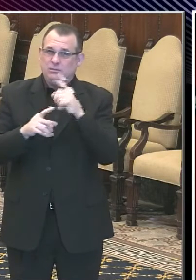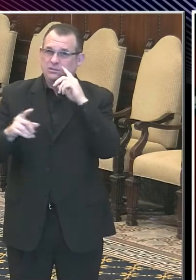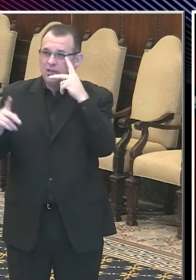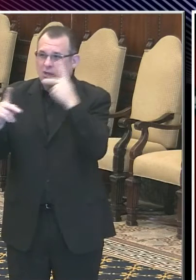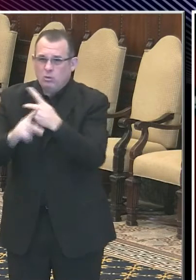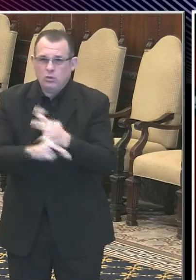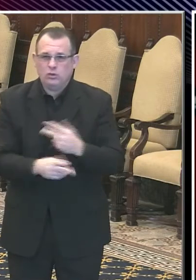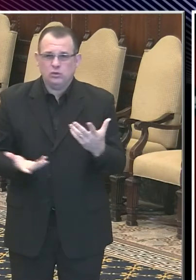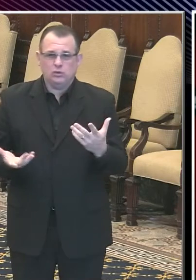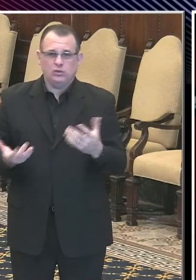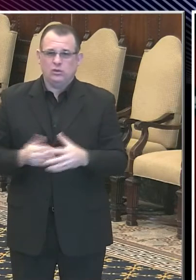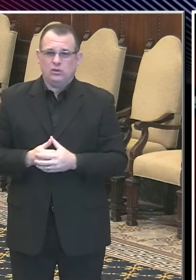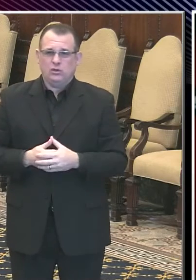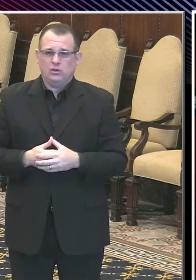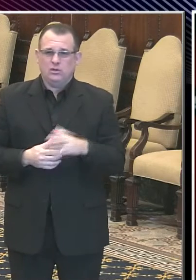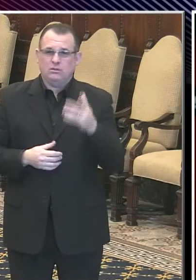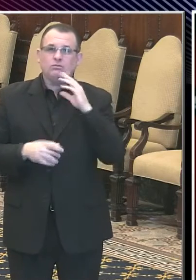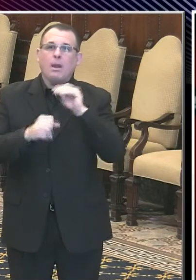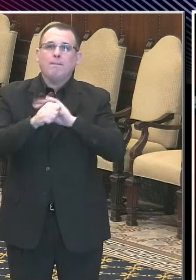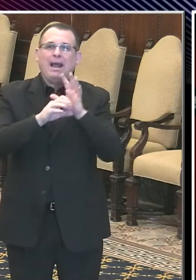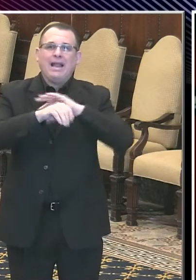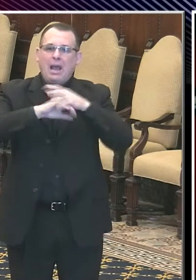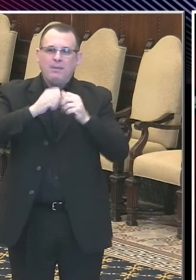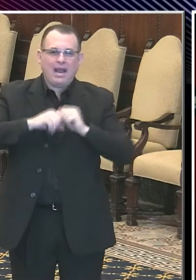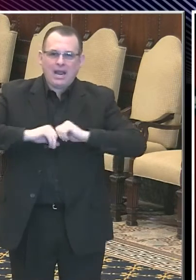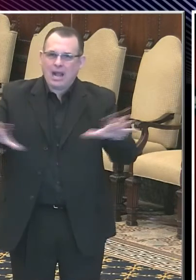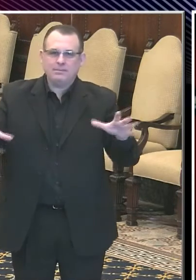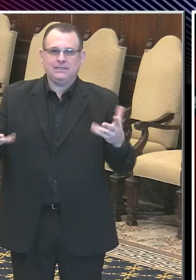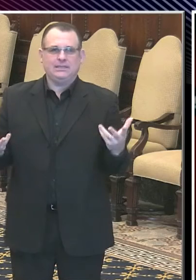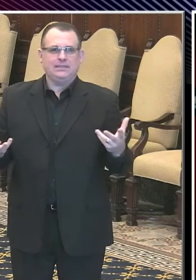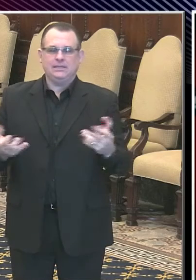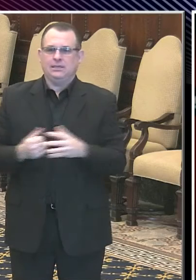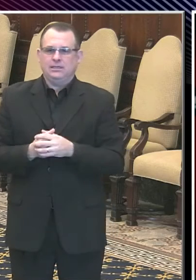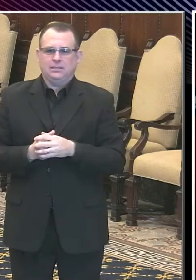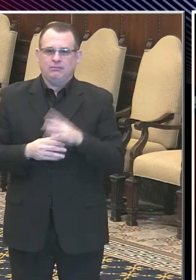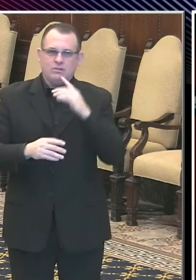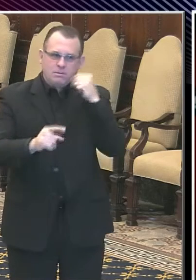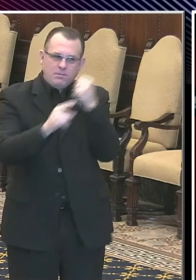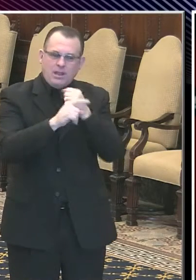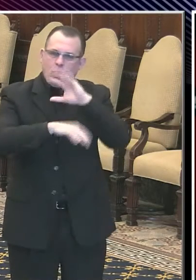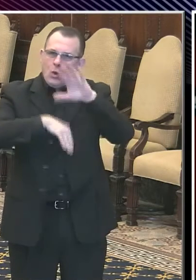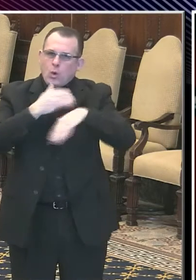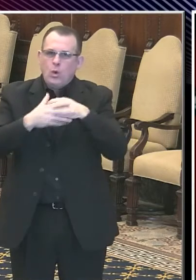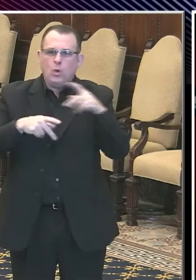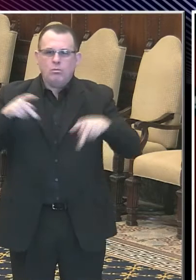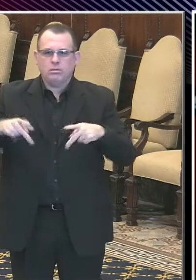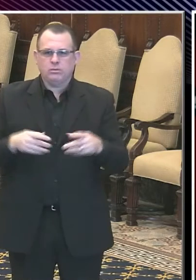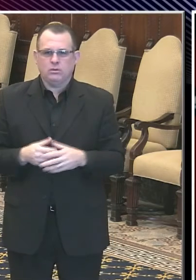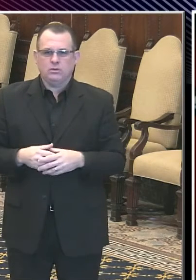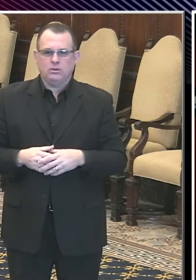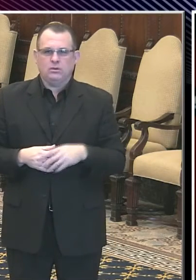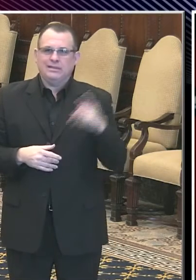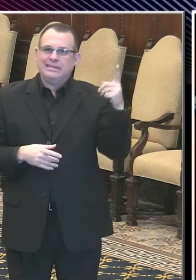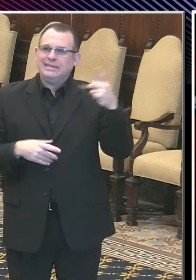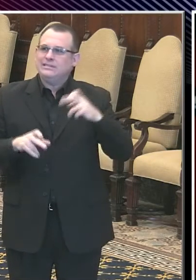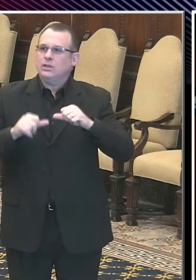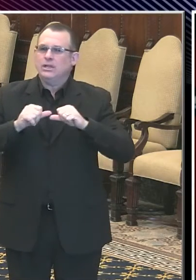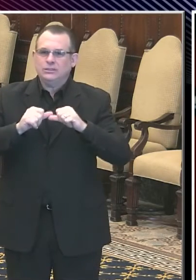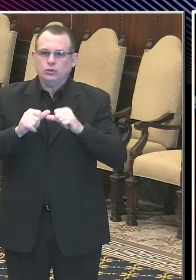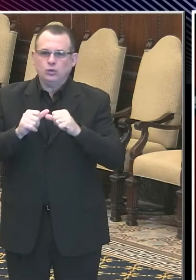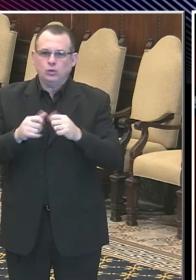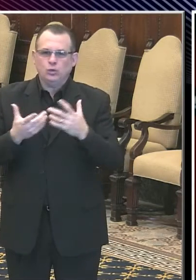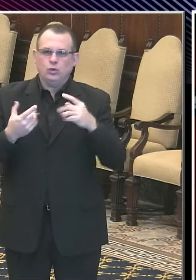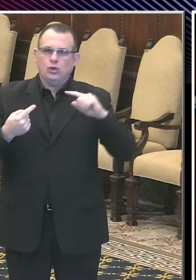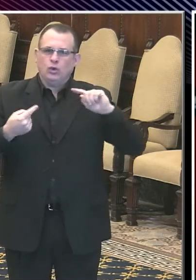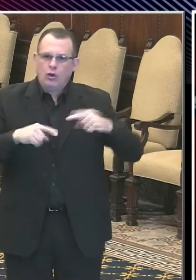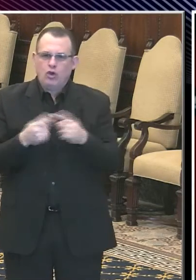pandemic that has really gripped everyone. And he continues to need to throw these things out there for whatever